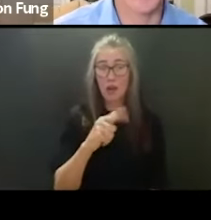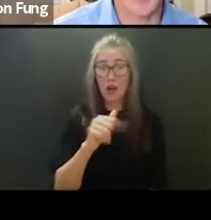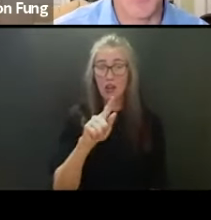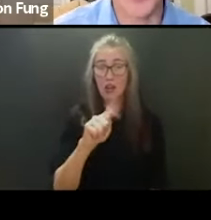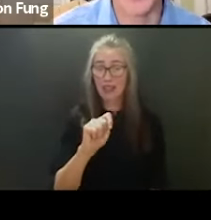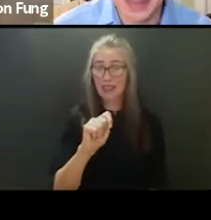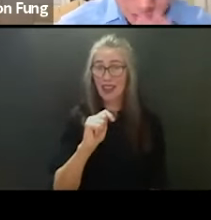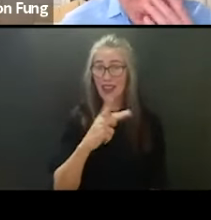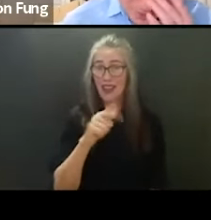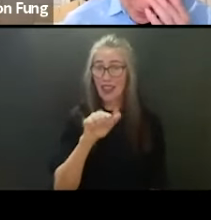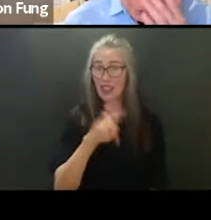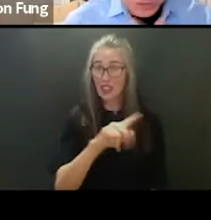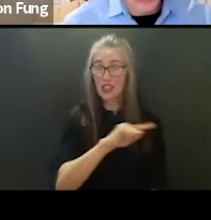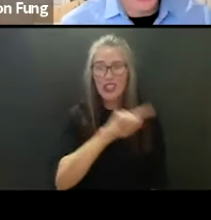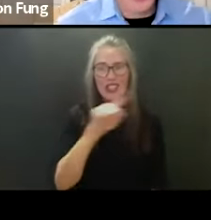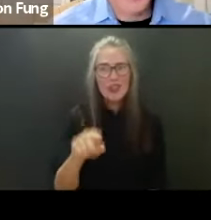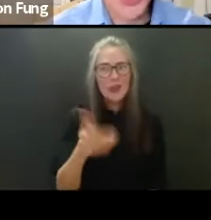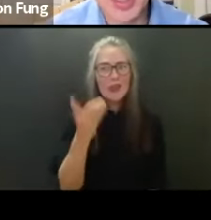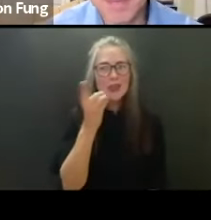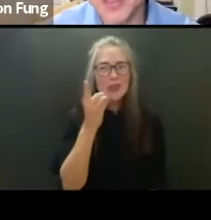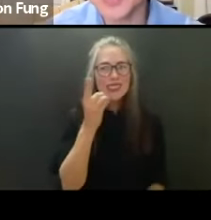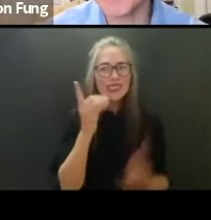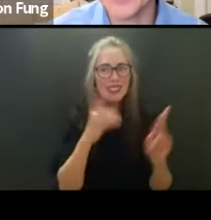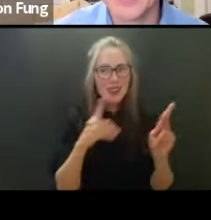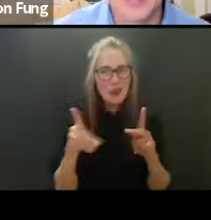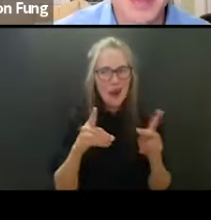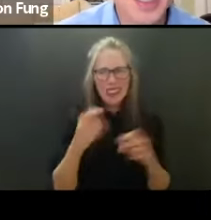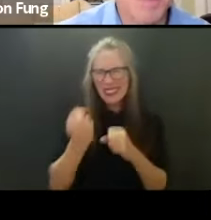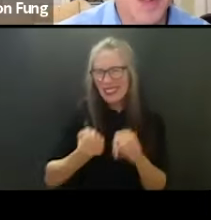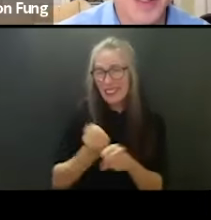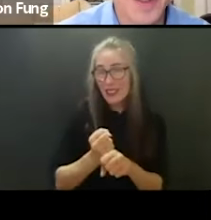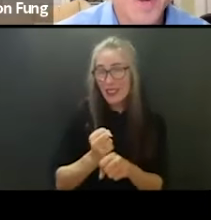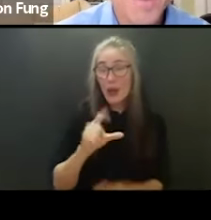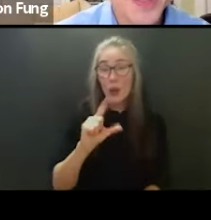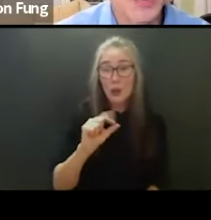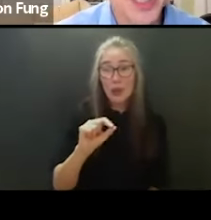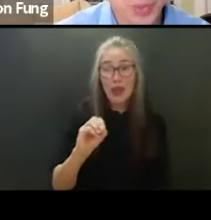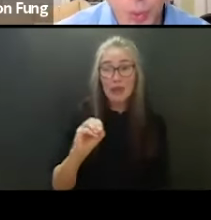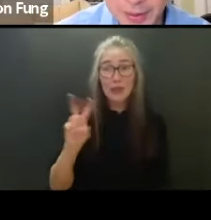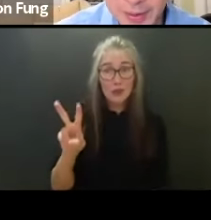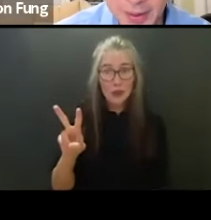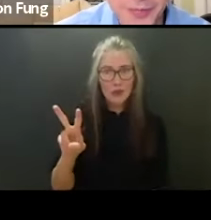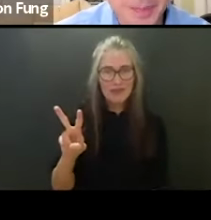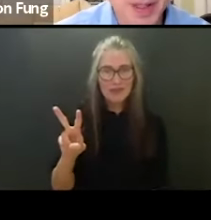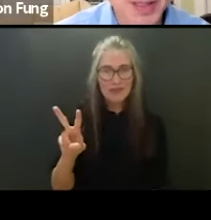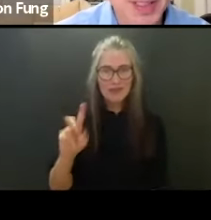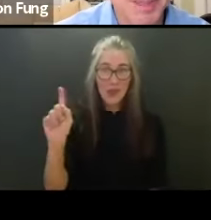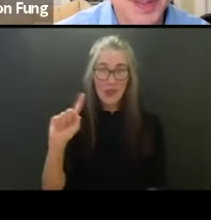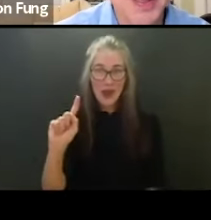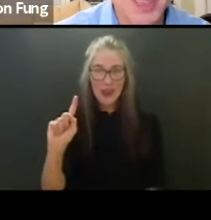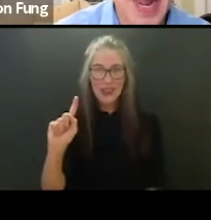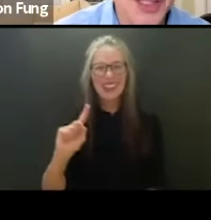kind of look this up, evidently in 2002, she participated in a dinner party in which one of the